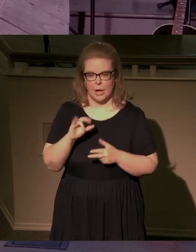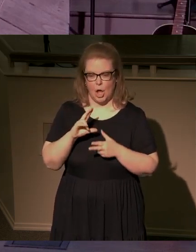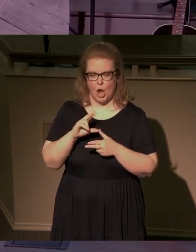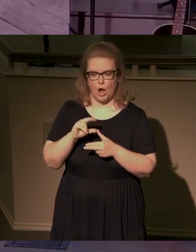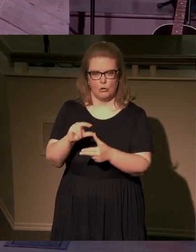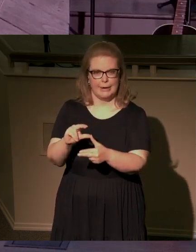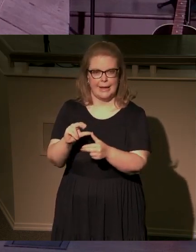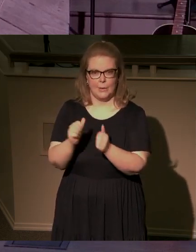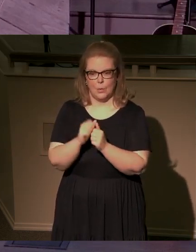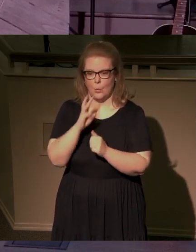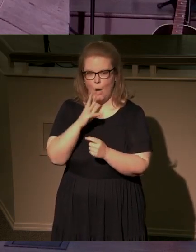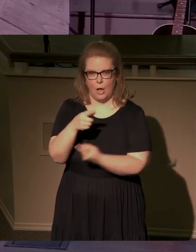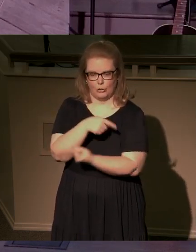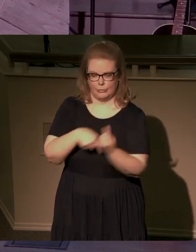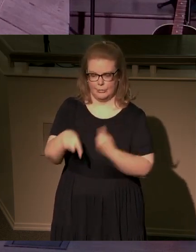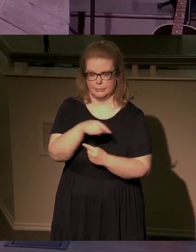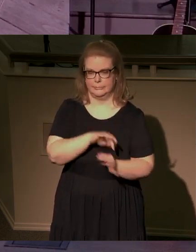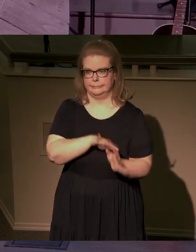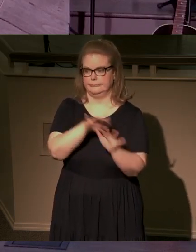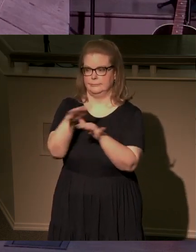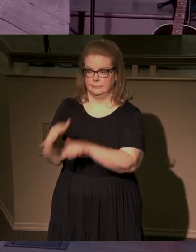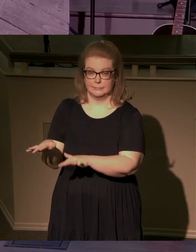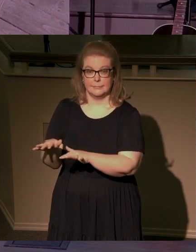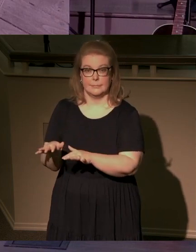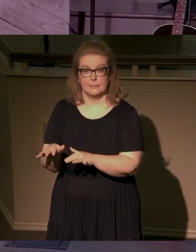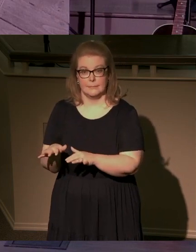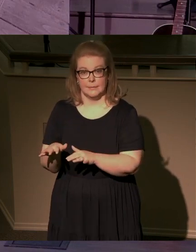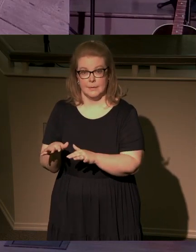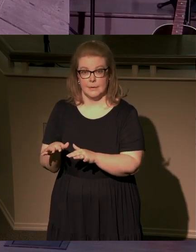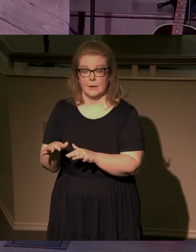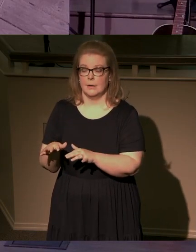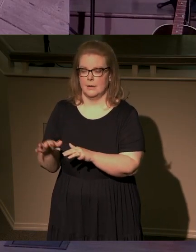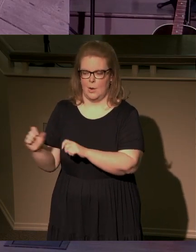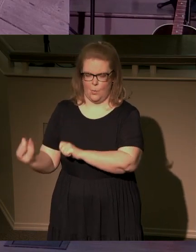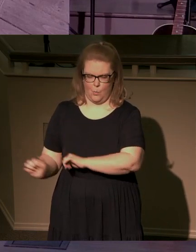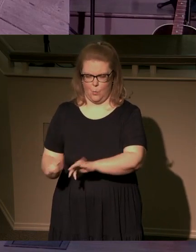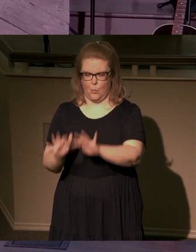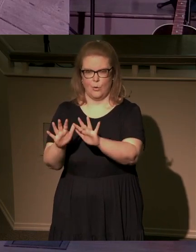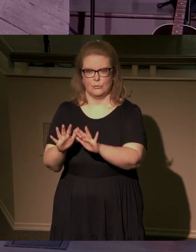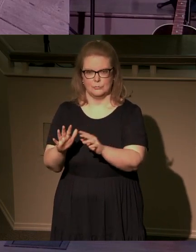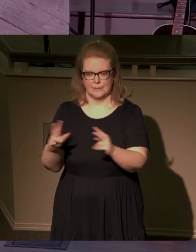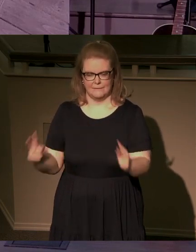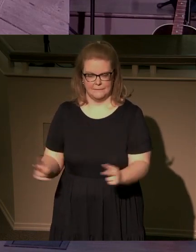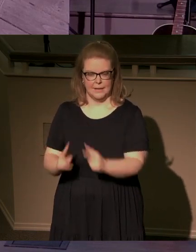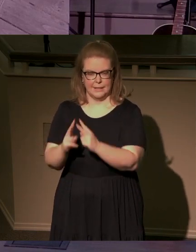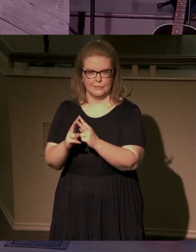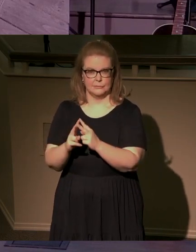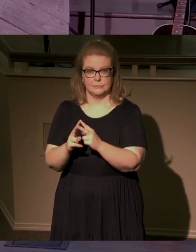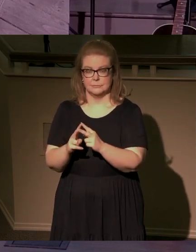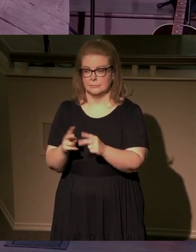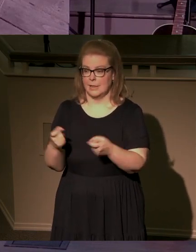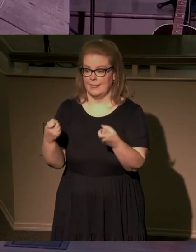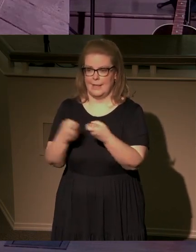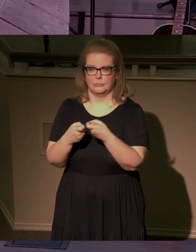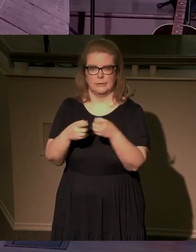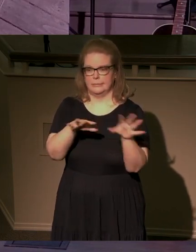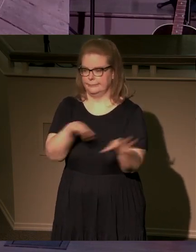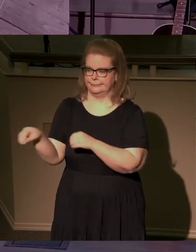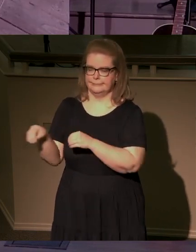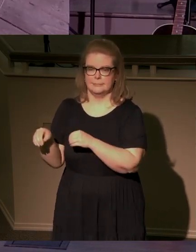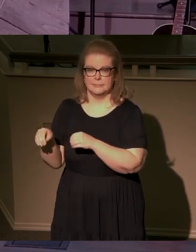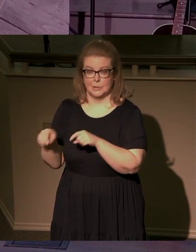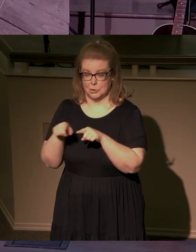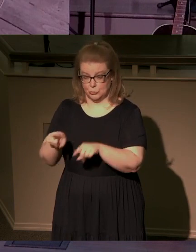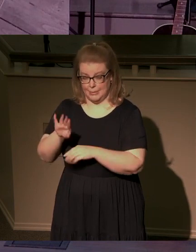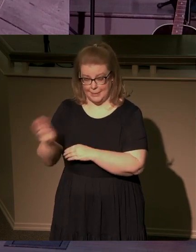opposite direction. So it came through and it washed over their village, knocked out all the power, dead of